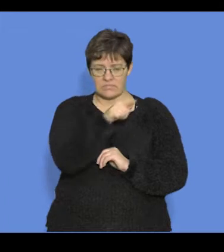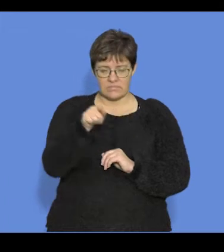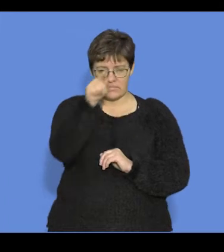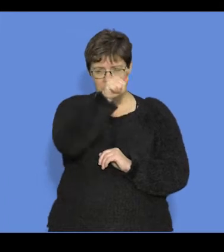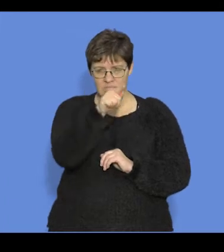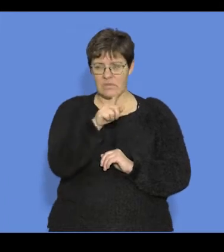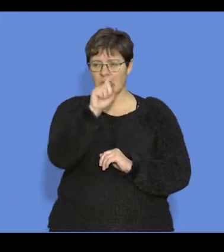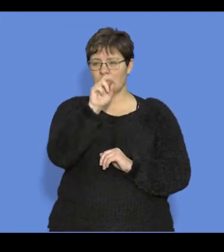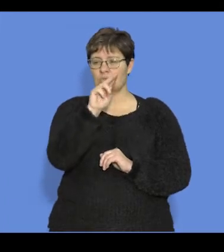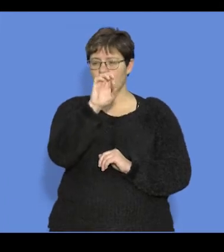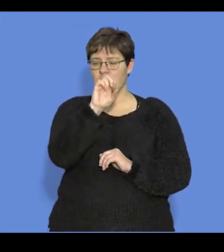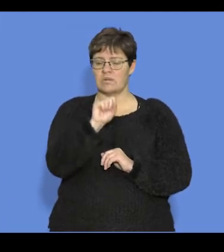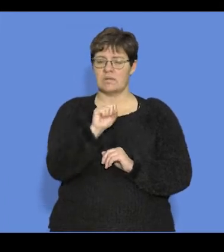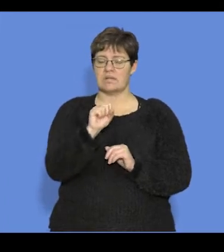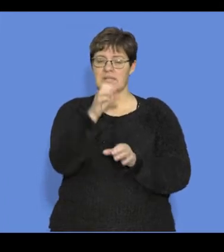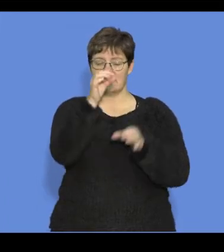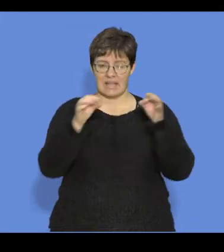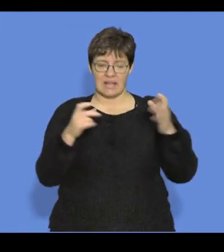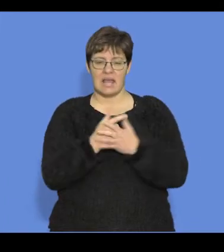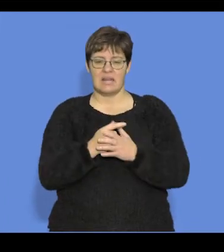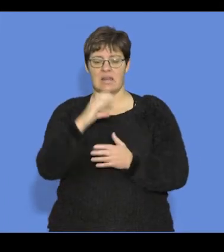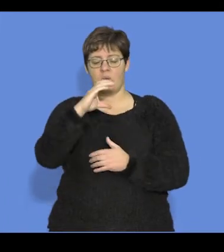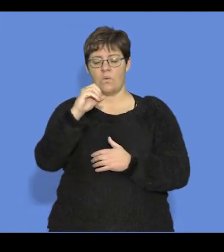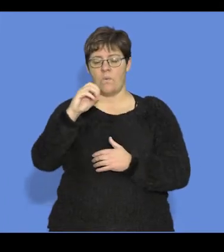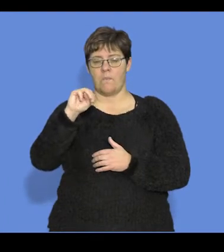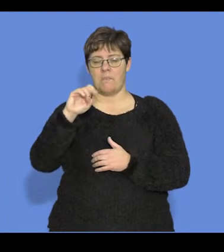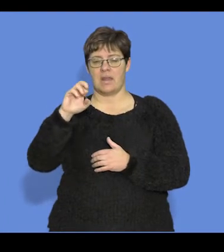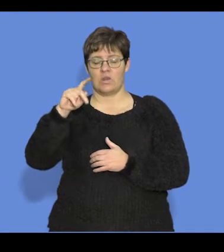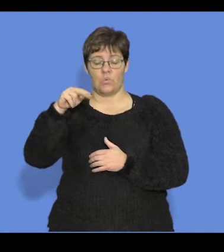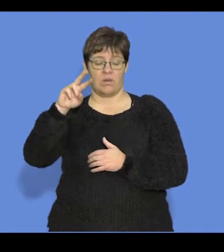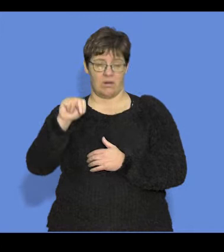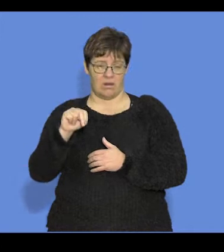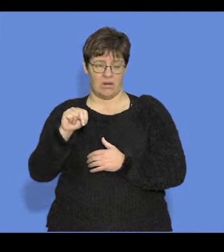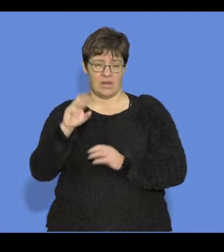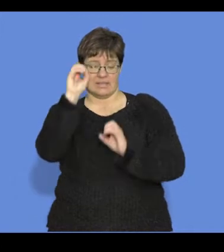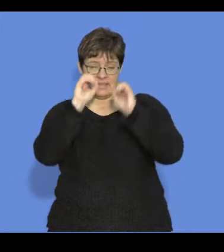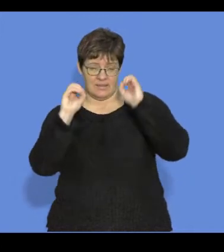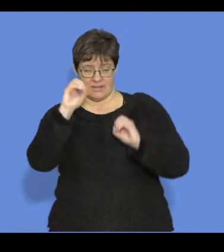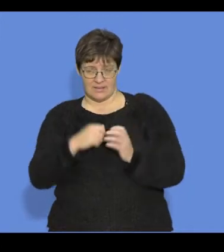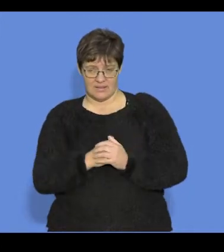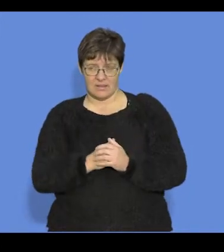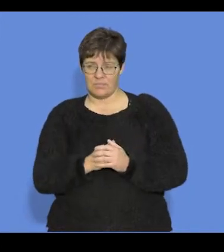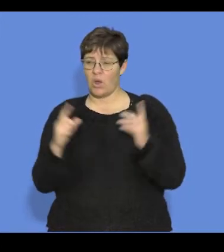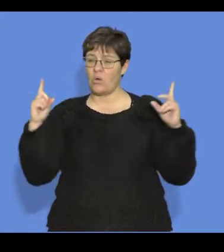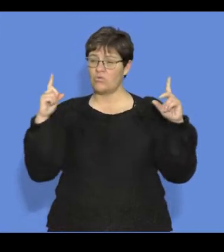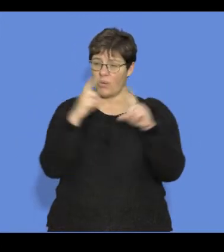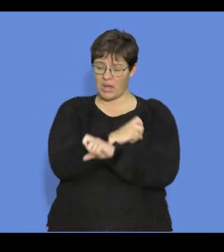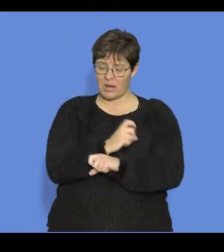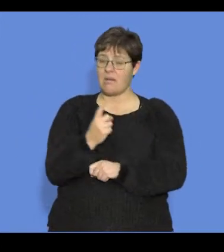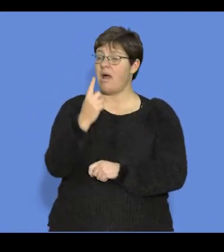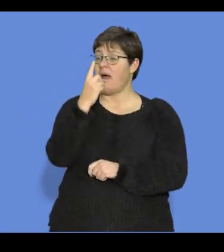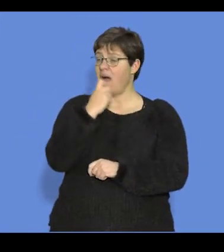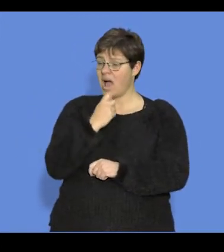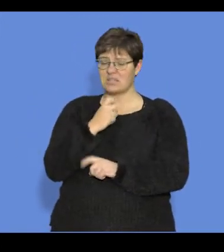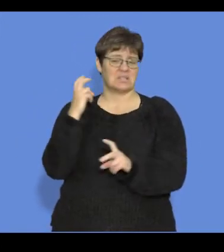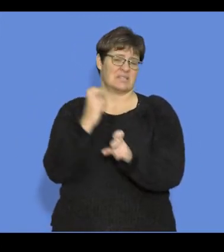cells and companion cells. So even though this looks complicated, what is being asked is